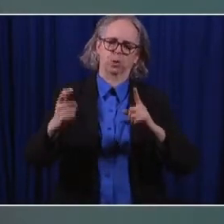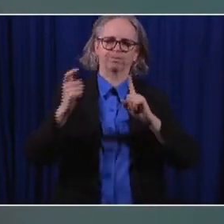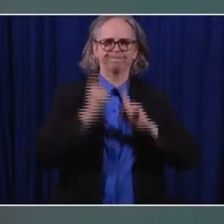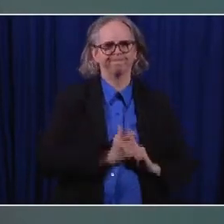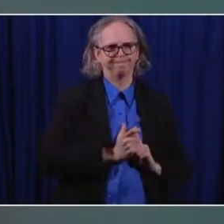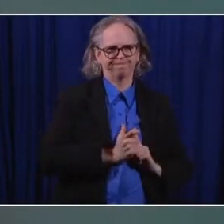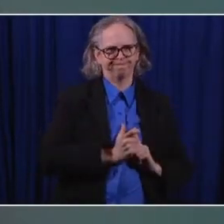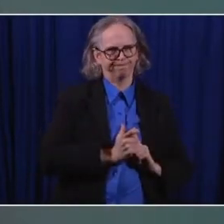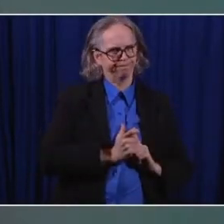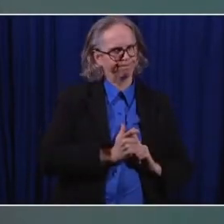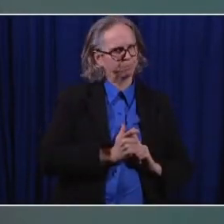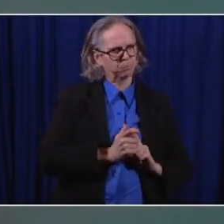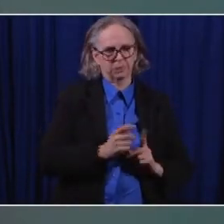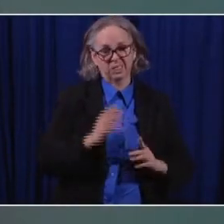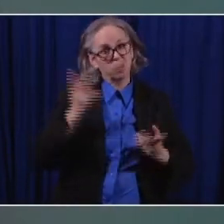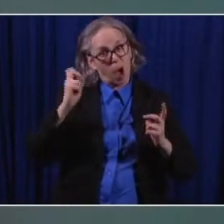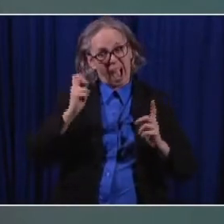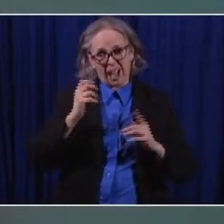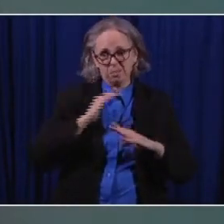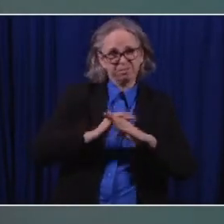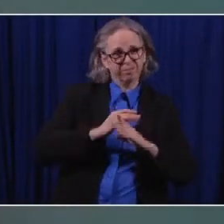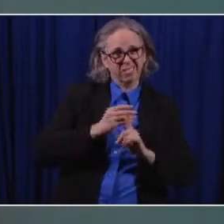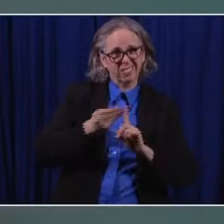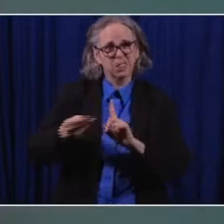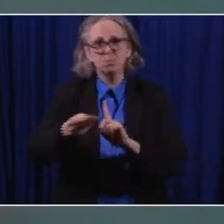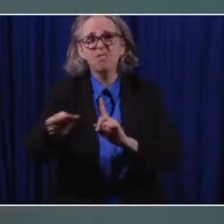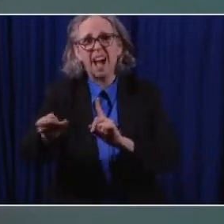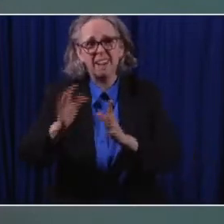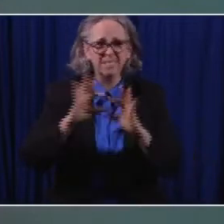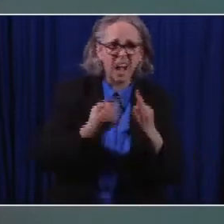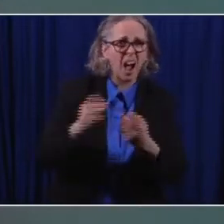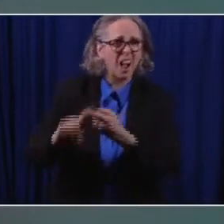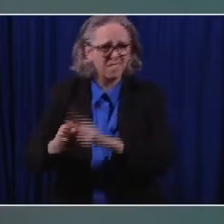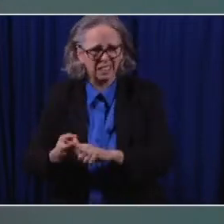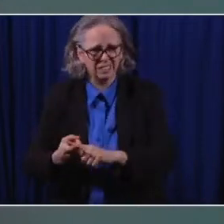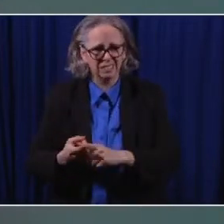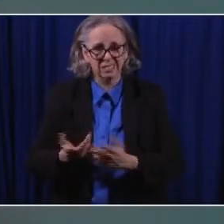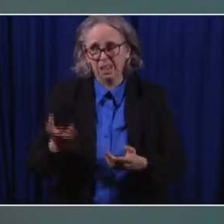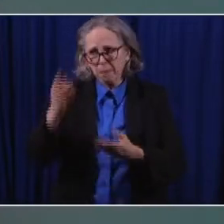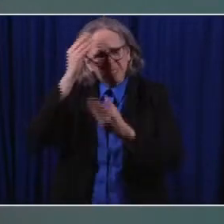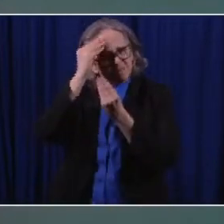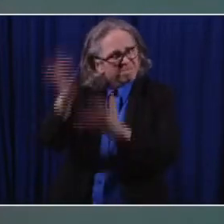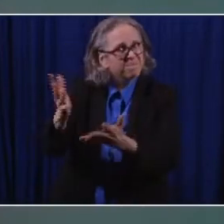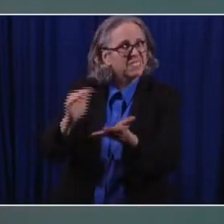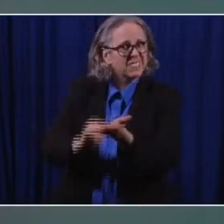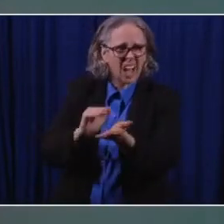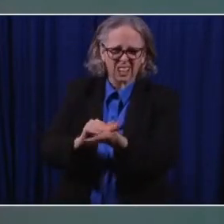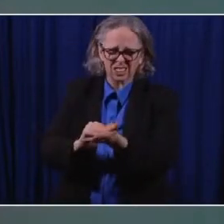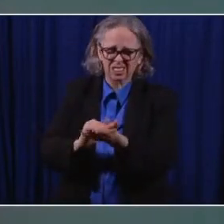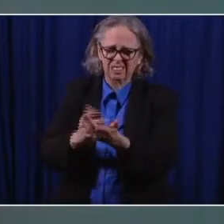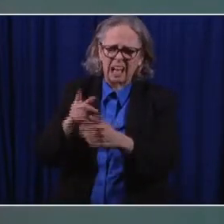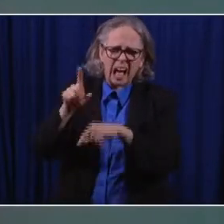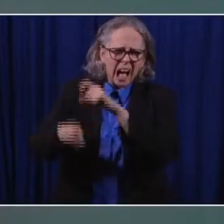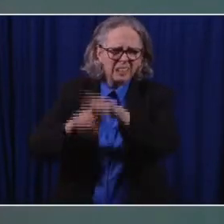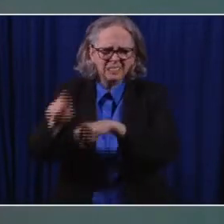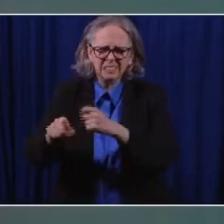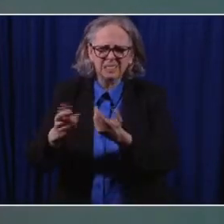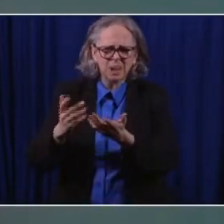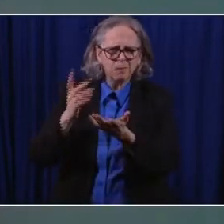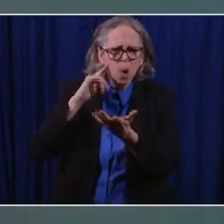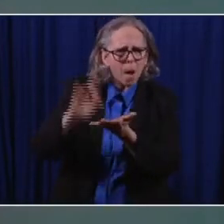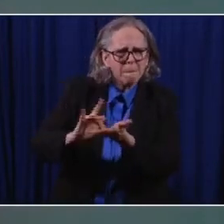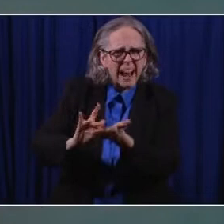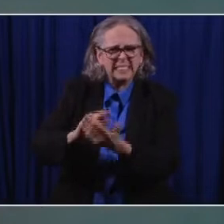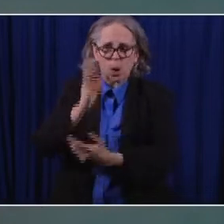of COVID-19. And obviously, like I said, ask your doctor if you qualify for a treatment. But if you're feeling bad and the test